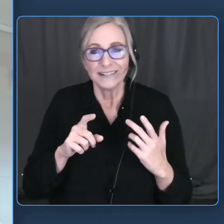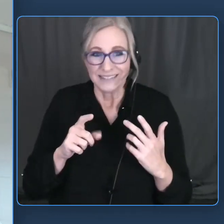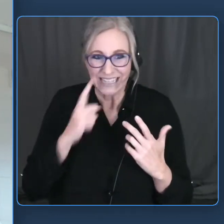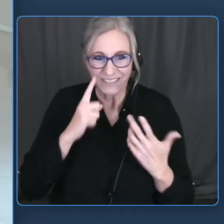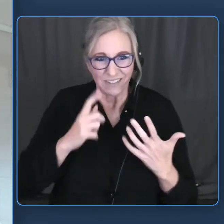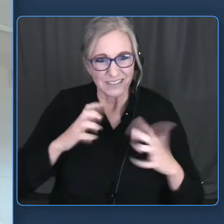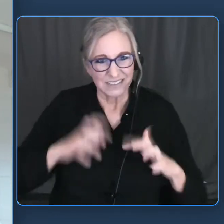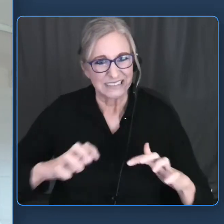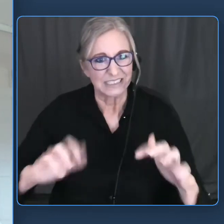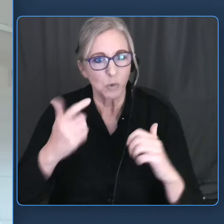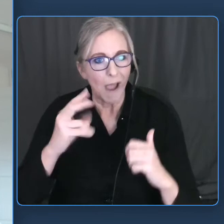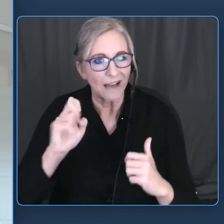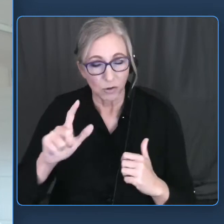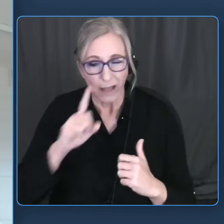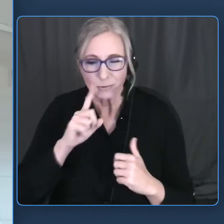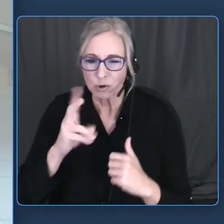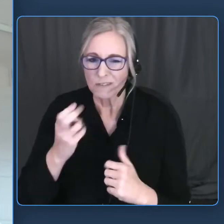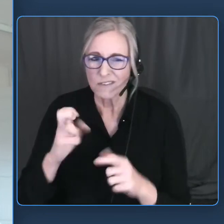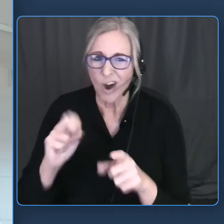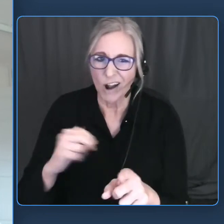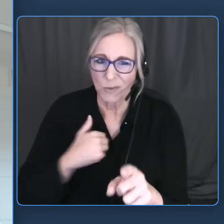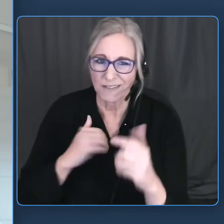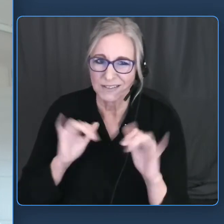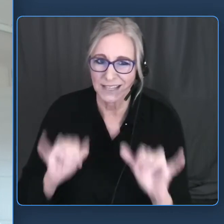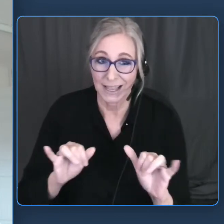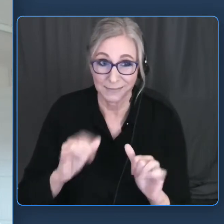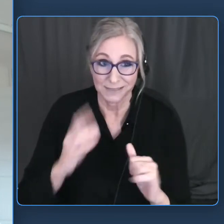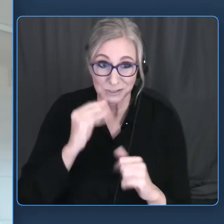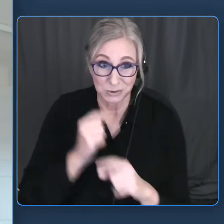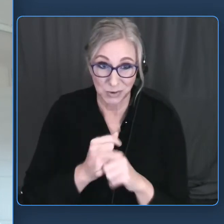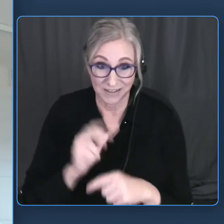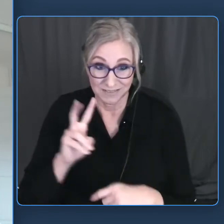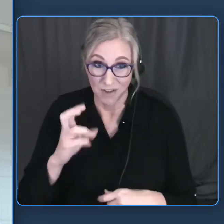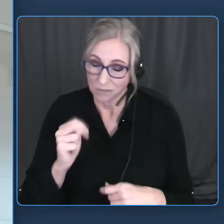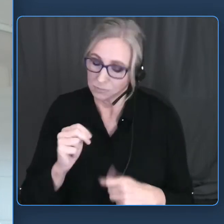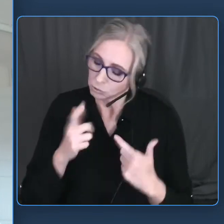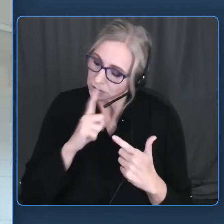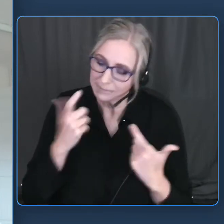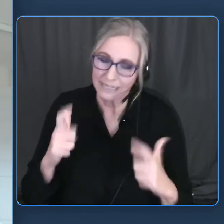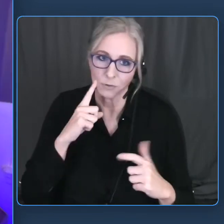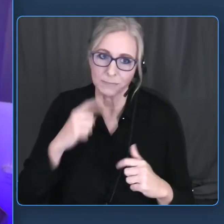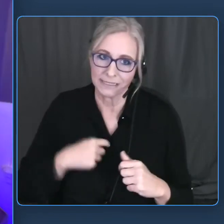anything more than that, I mean, I'm sure Vaughn probably has the same experience. So that's a big one for me.